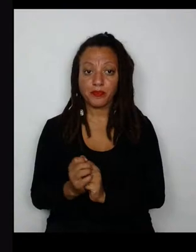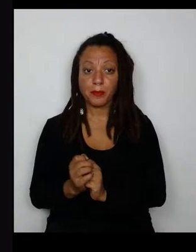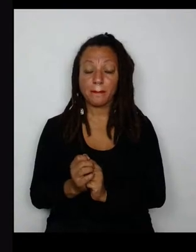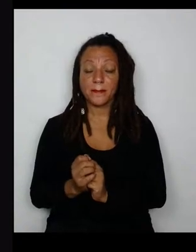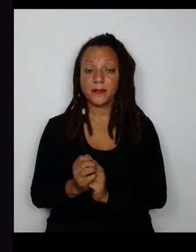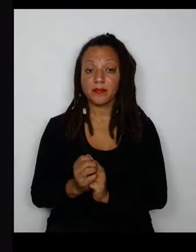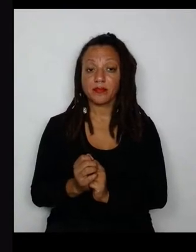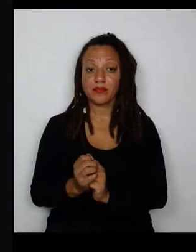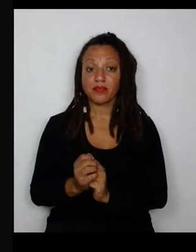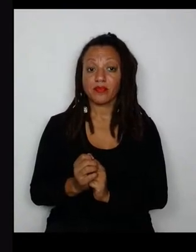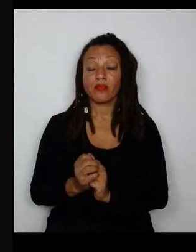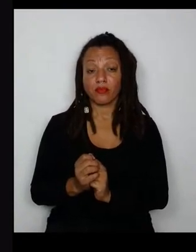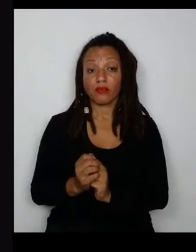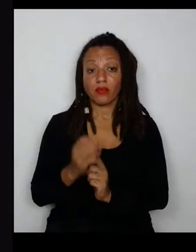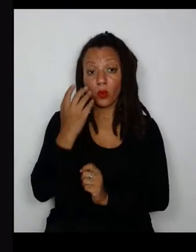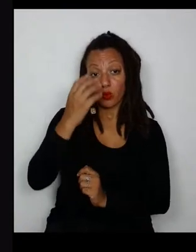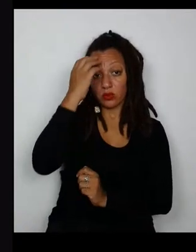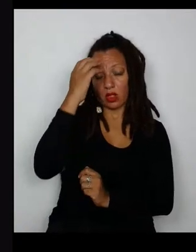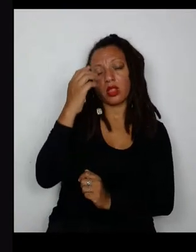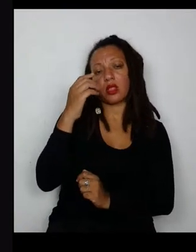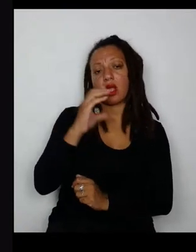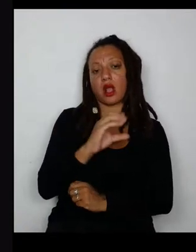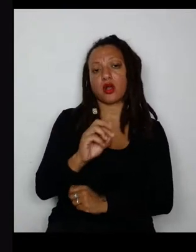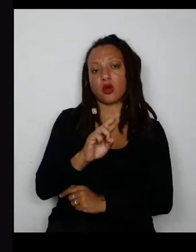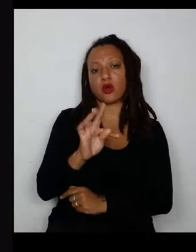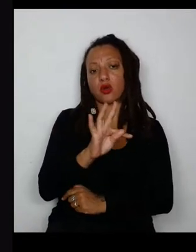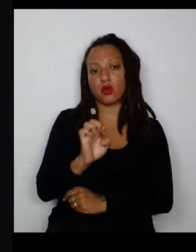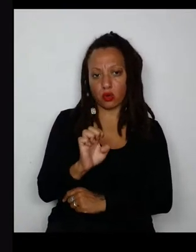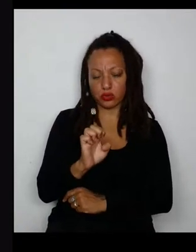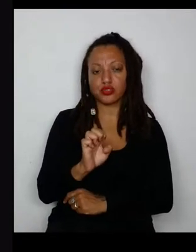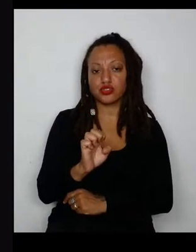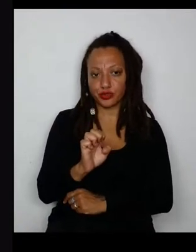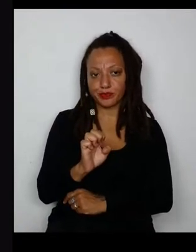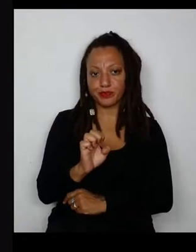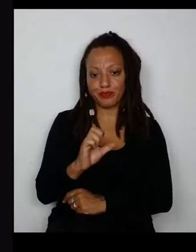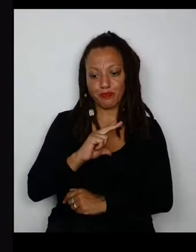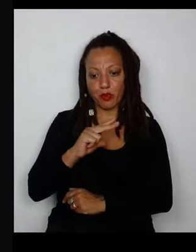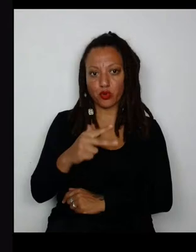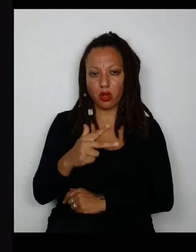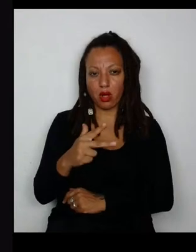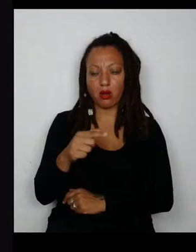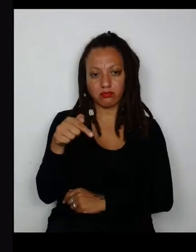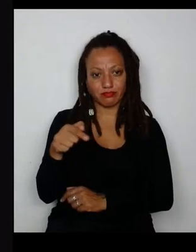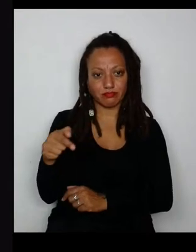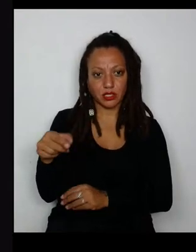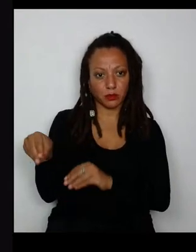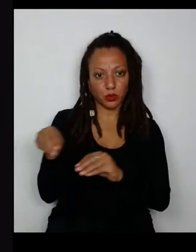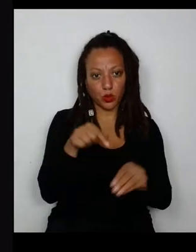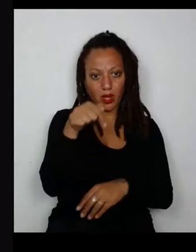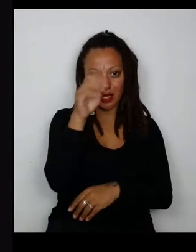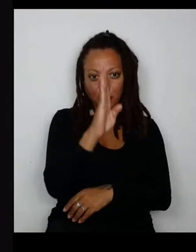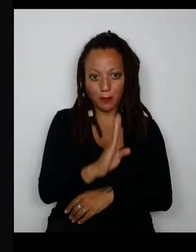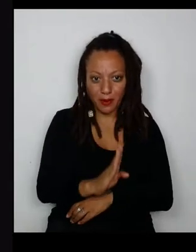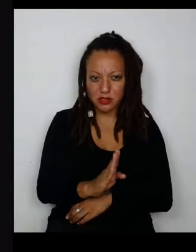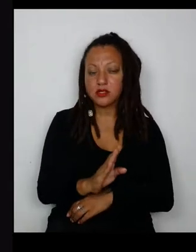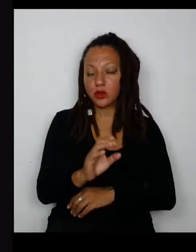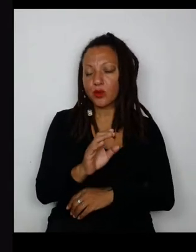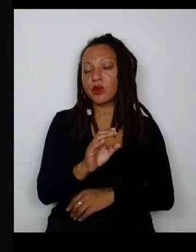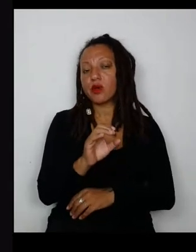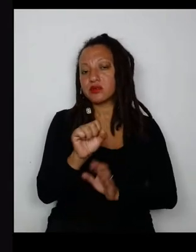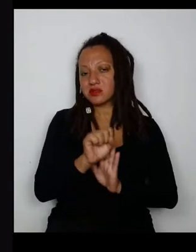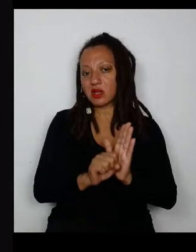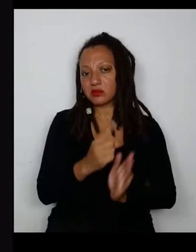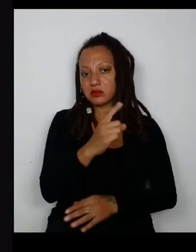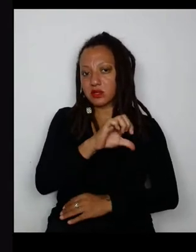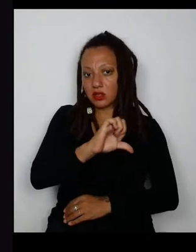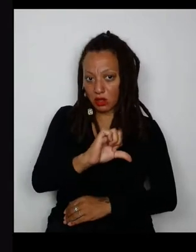request of the portuguese royalty which had migrated to brazil in